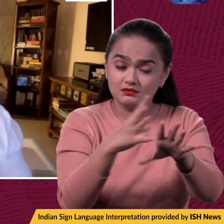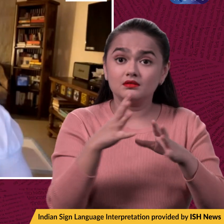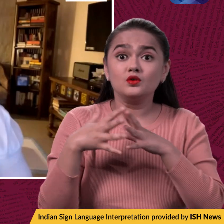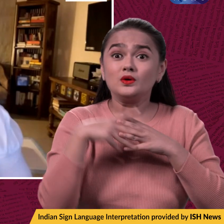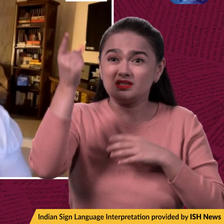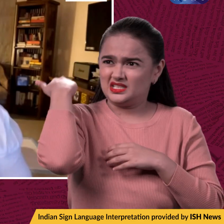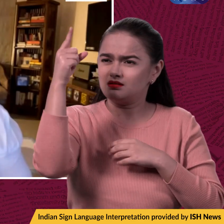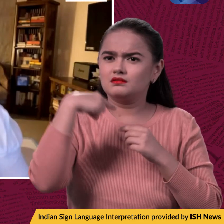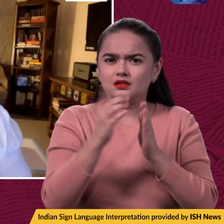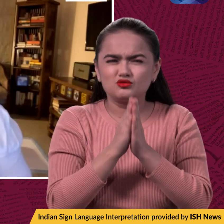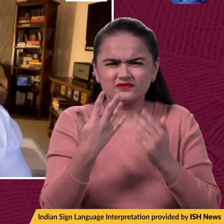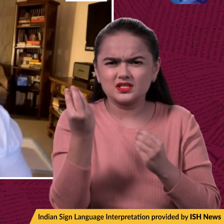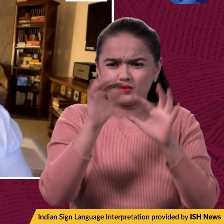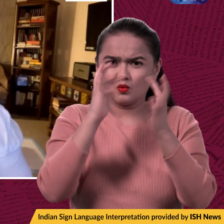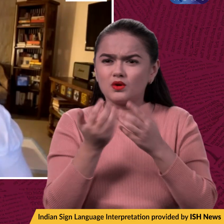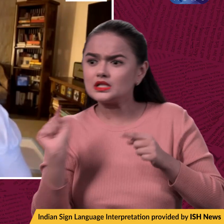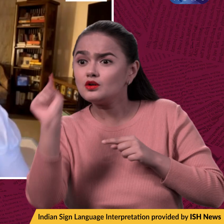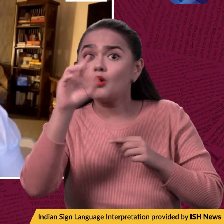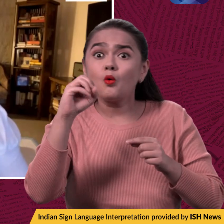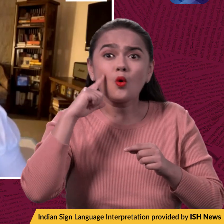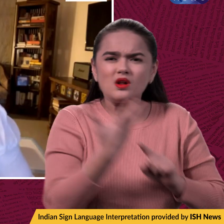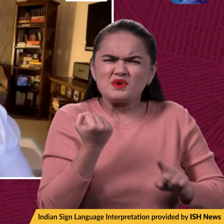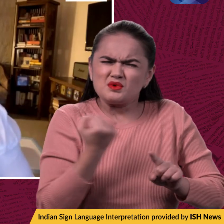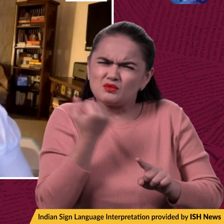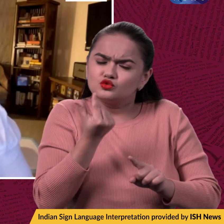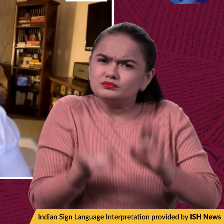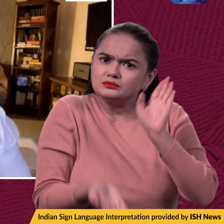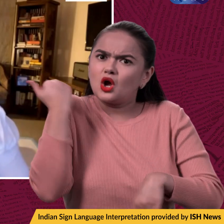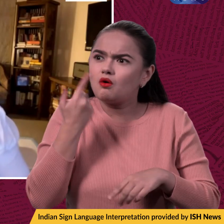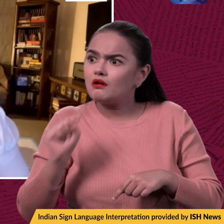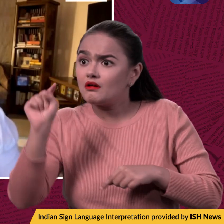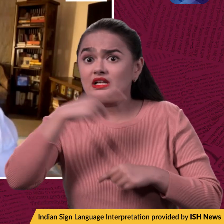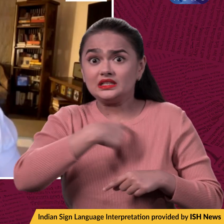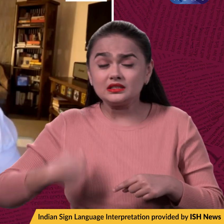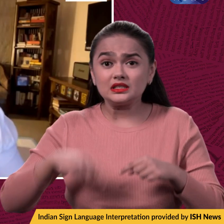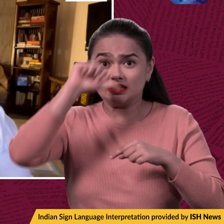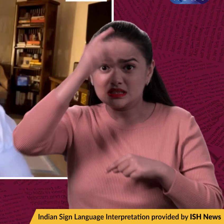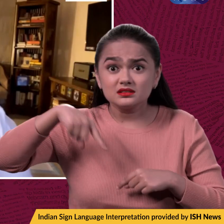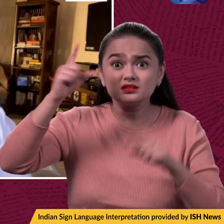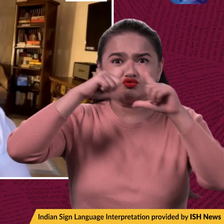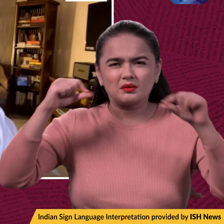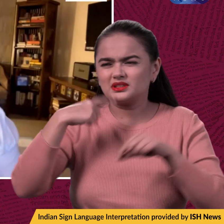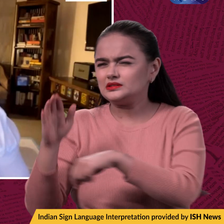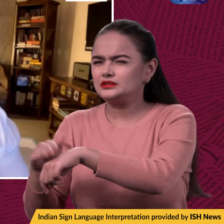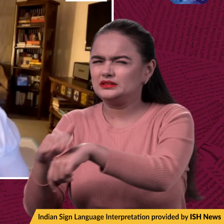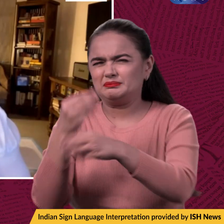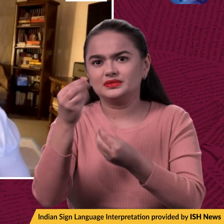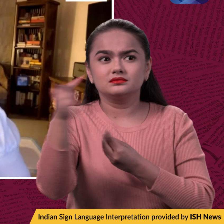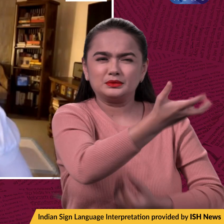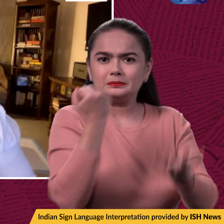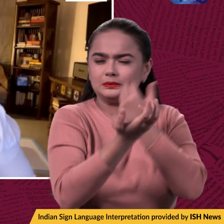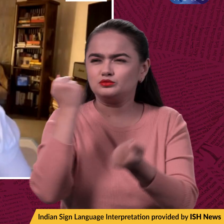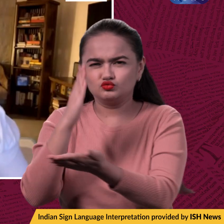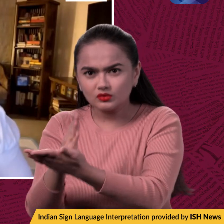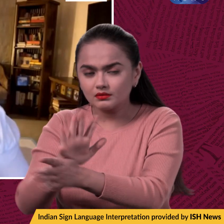unusual request to some of the world's largest oil-consuming nations, including China, India, and Japan, to consider releasing